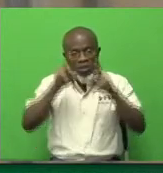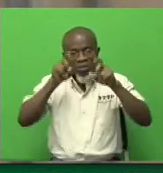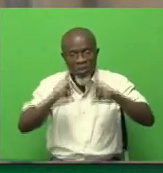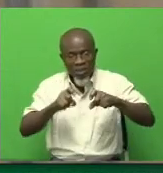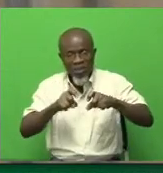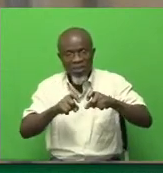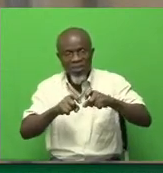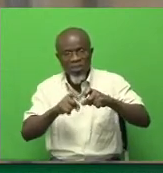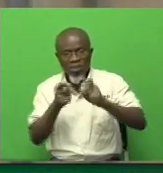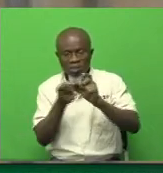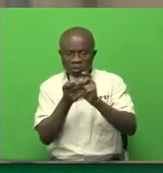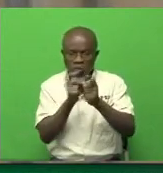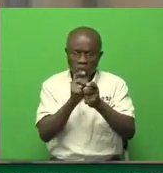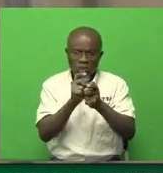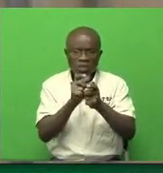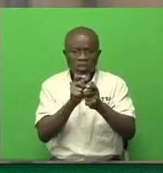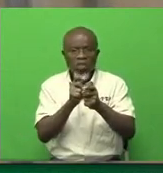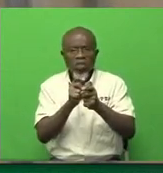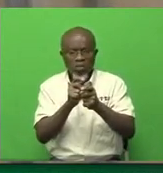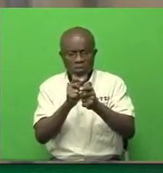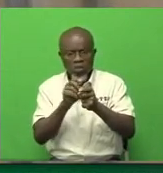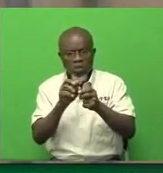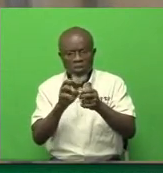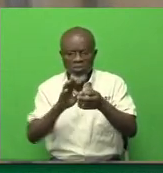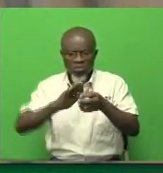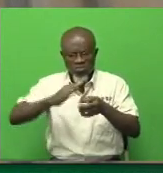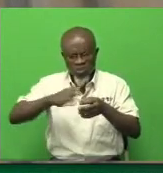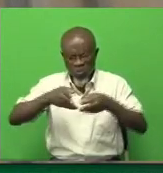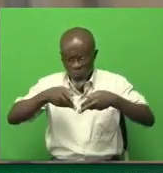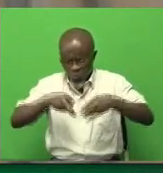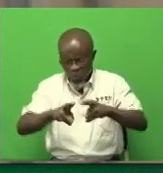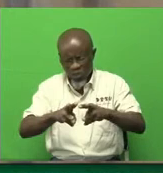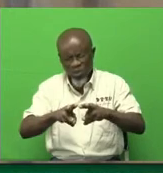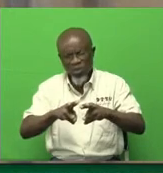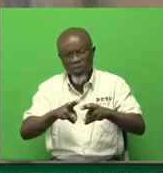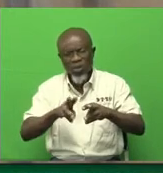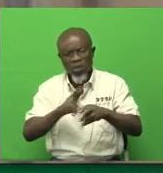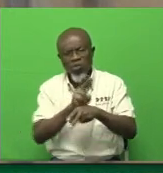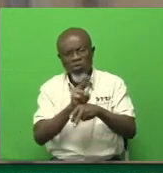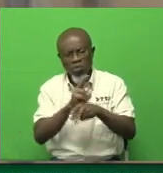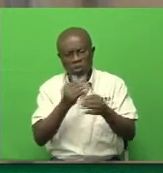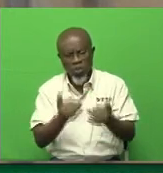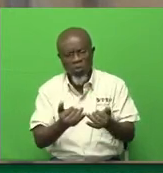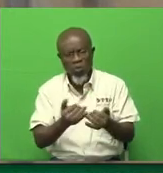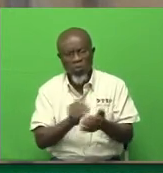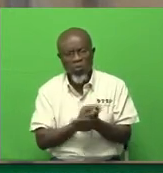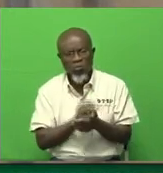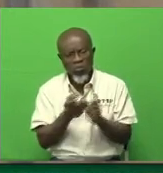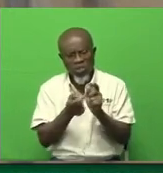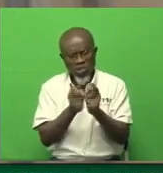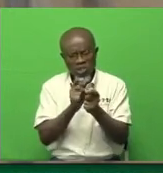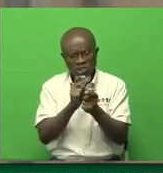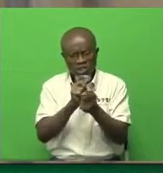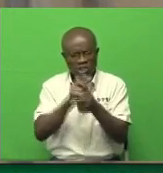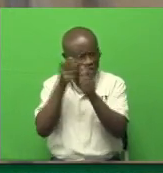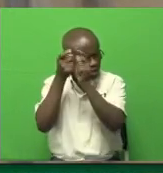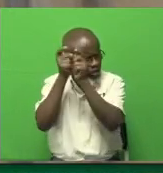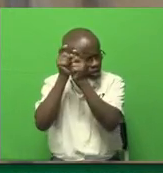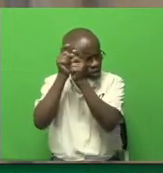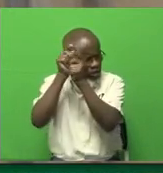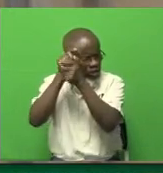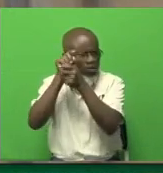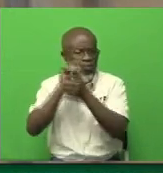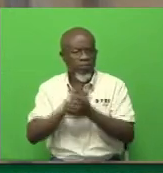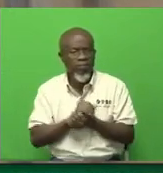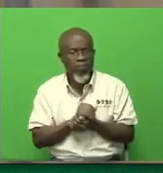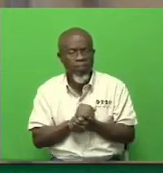switch or adjust the methods being used and the last fact is that progress will be highly dependent on